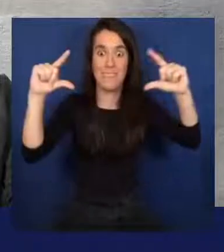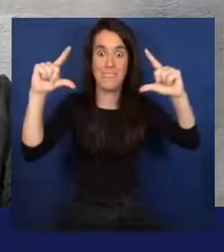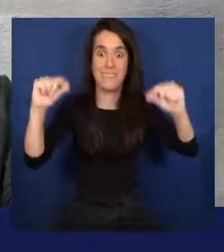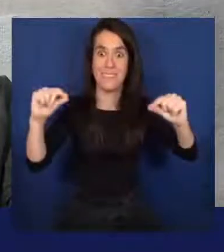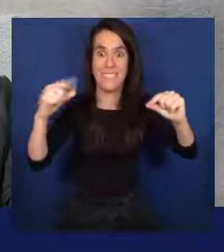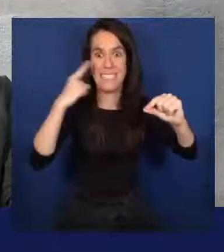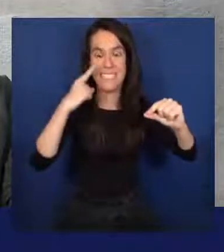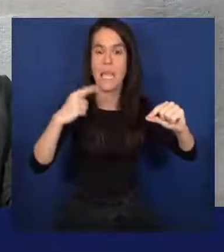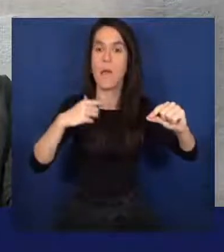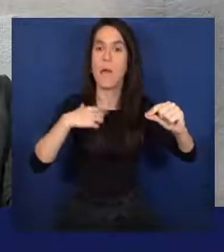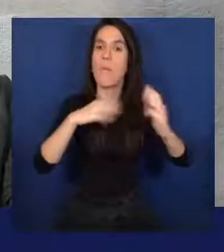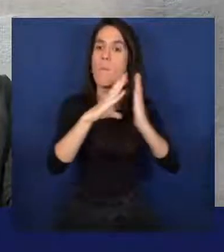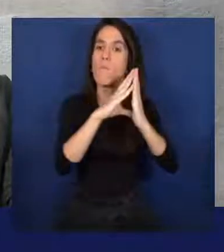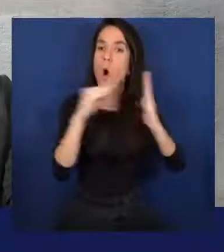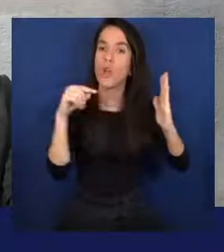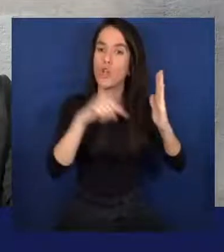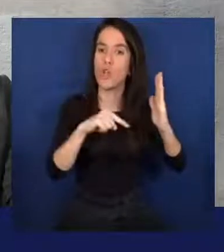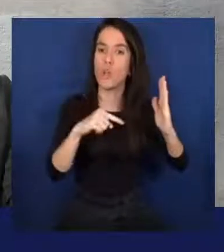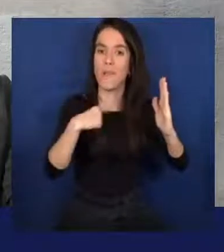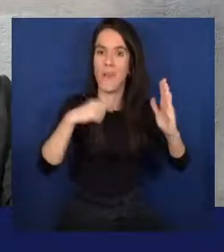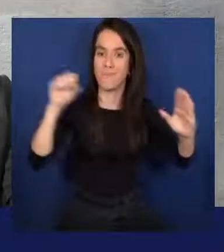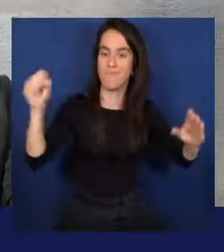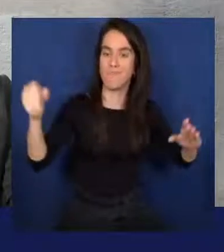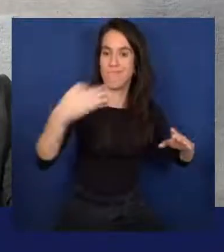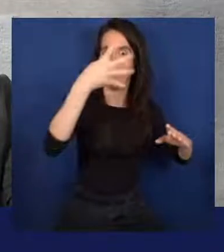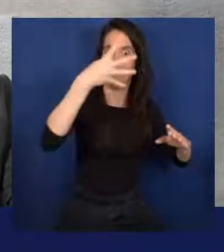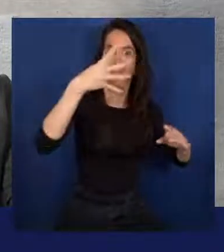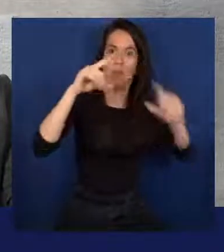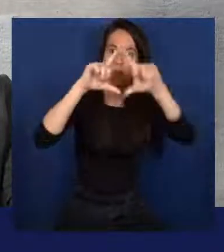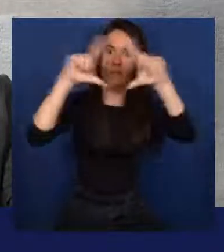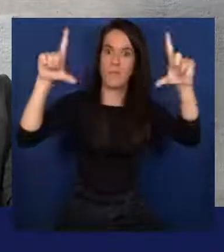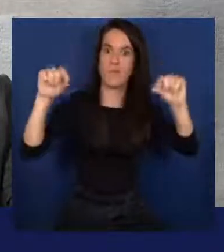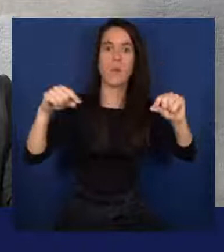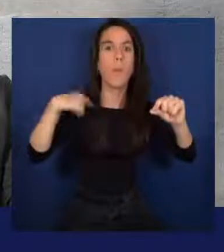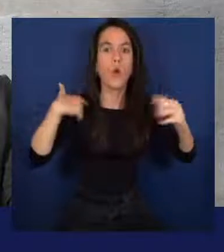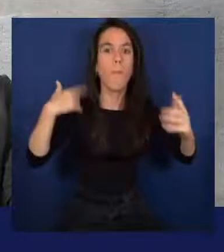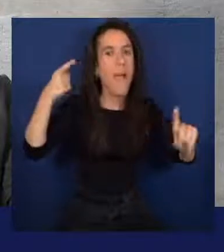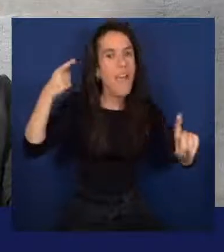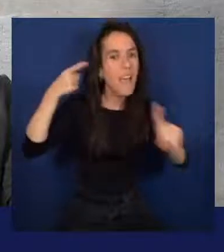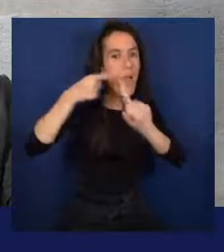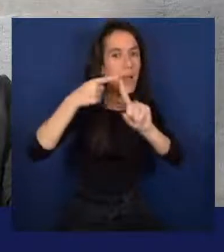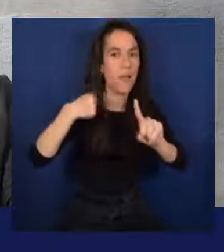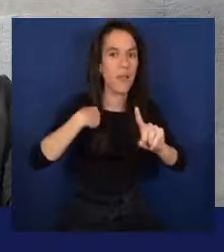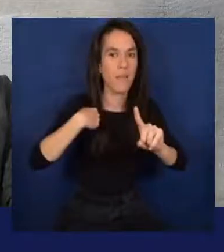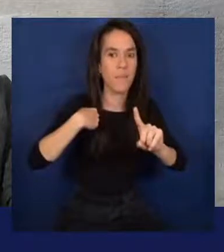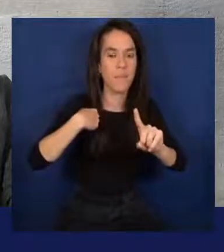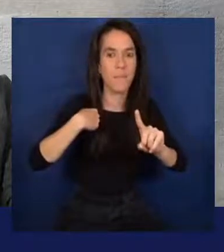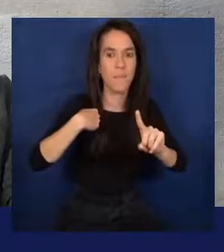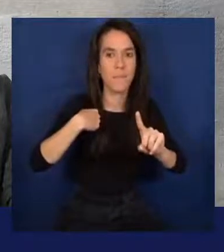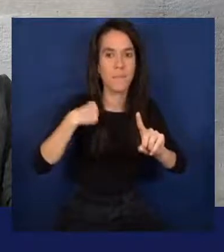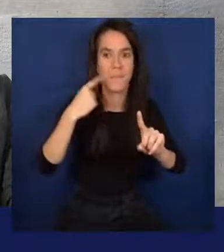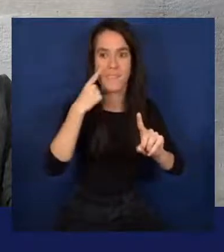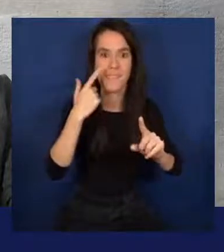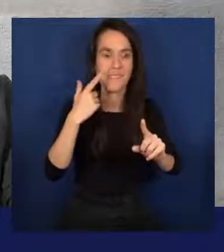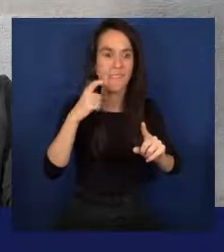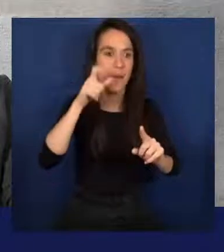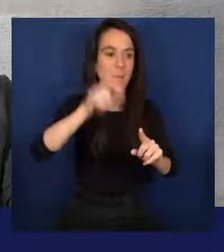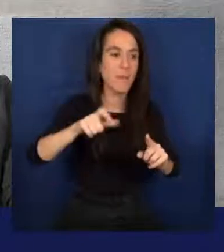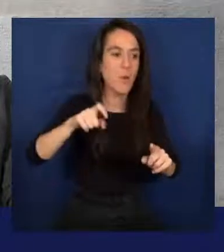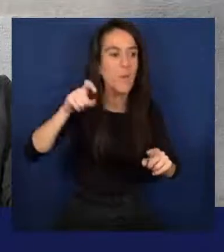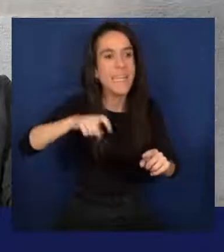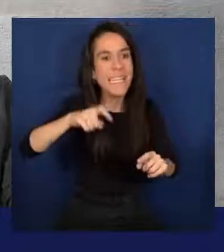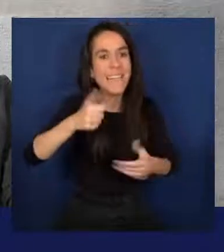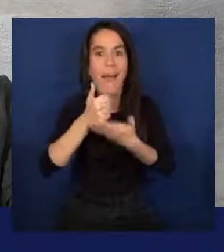because again, if you build a model to, for example, find out which student needs some help, right? You